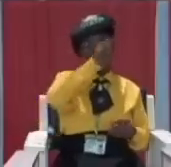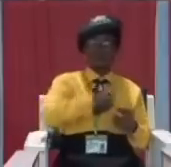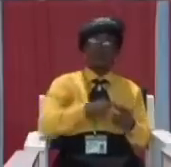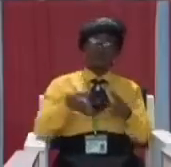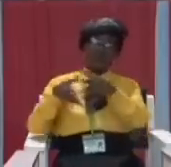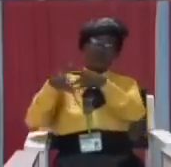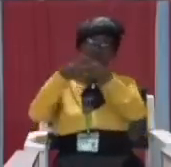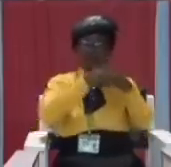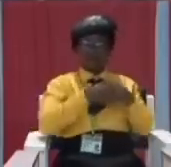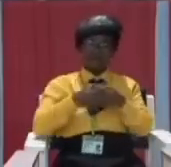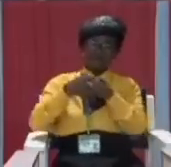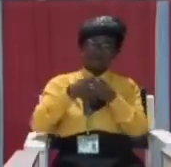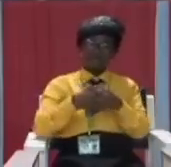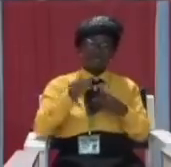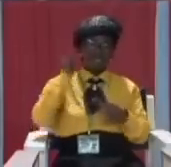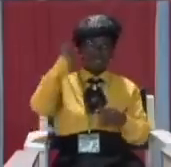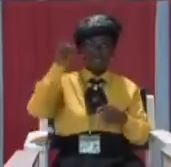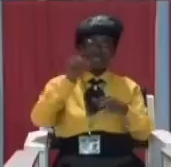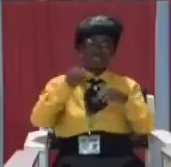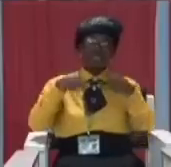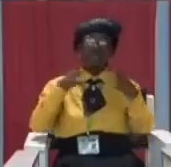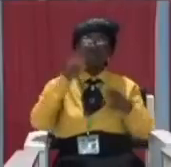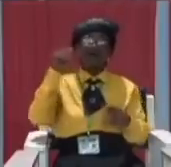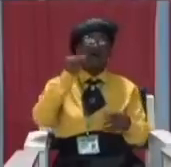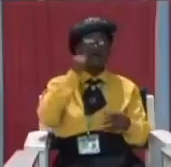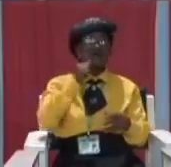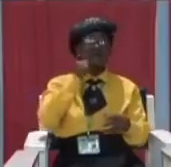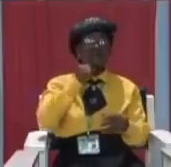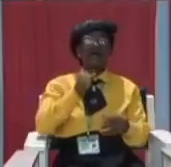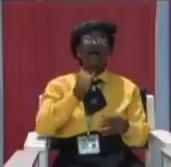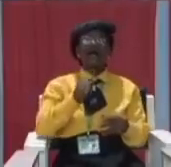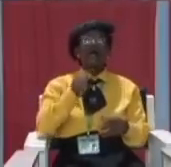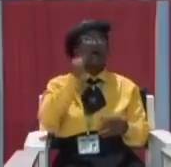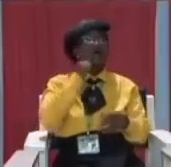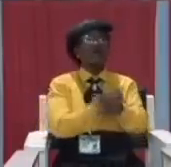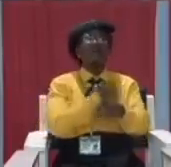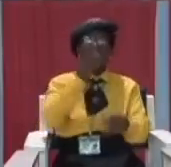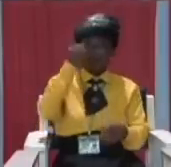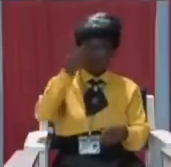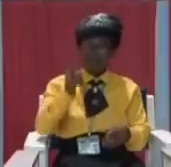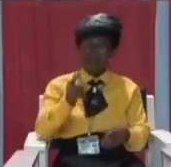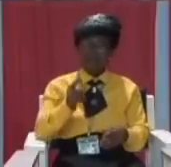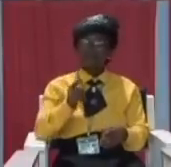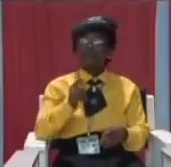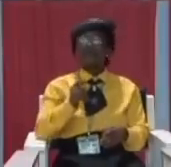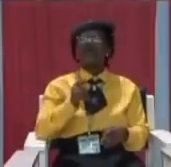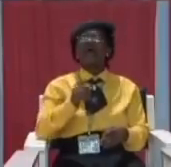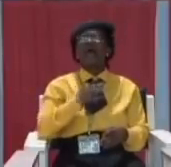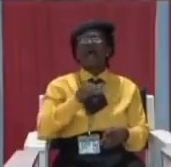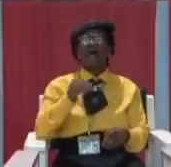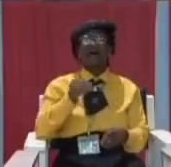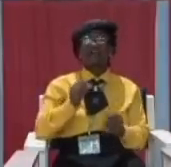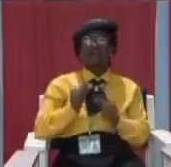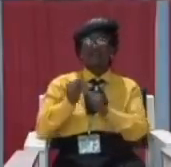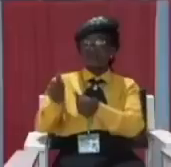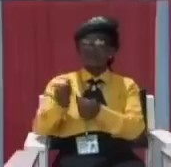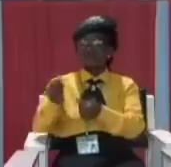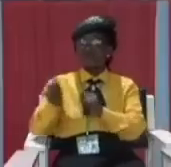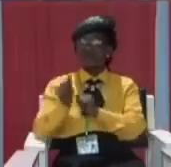gave the daughter one of the handkerchiefs. By the following morning, the handkerchief had